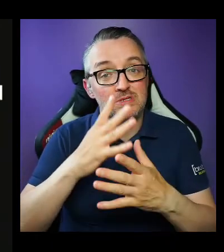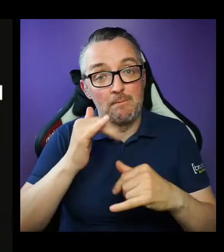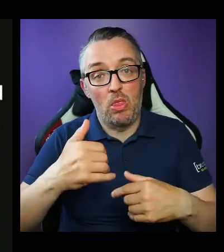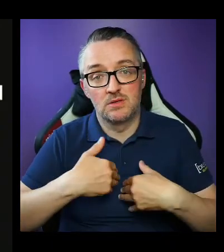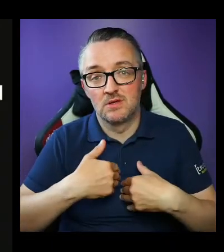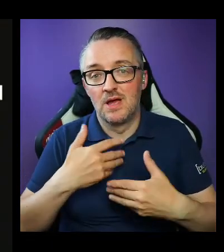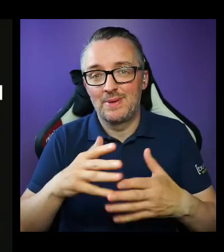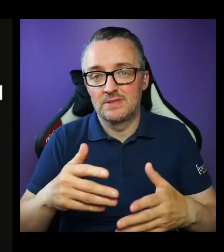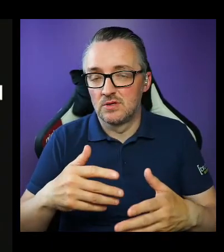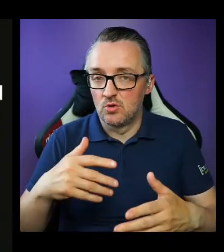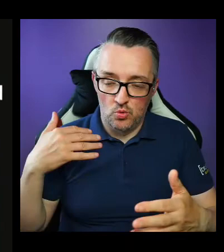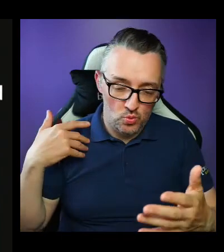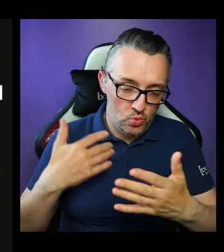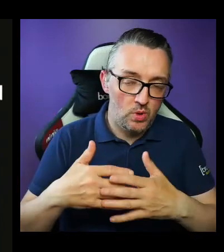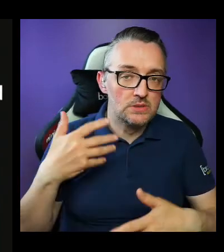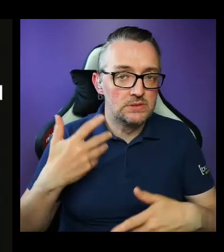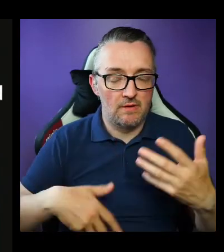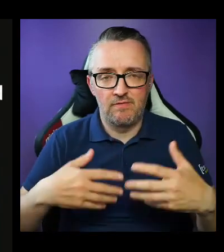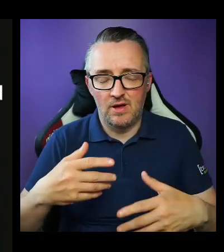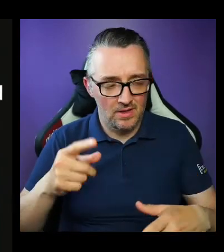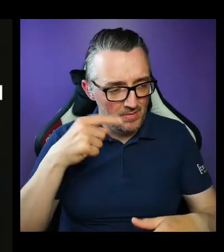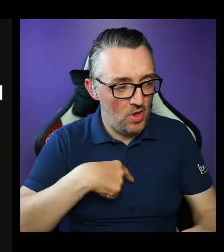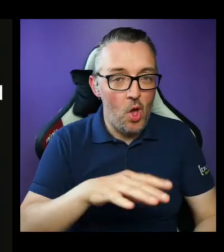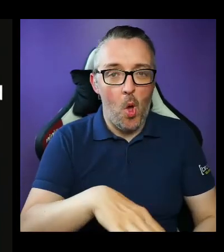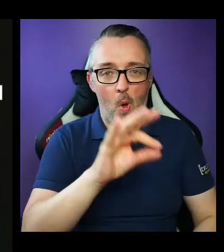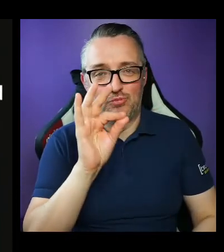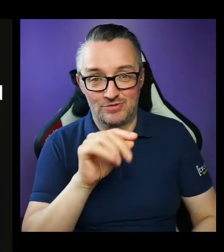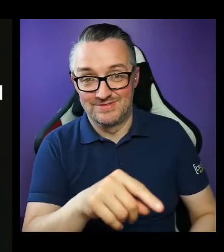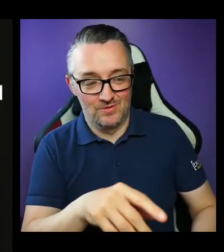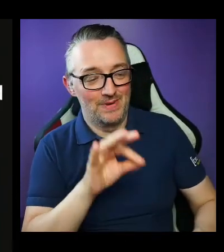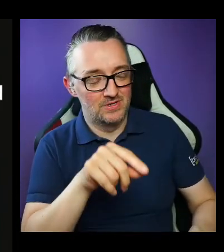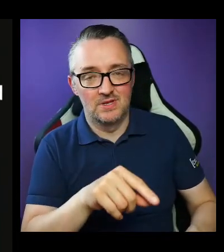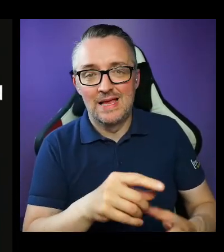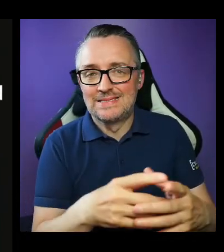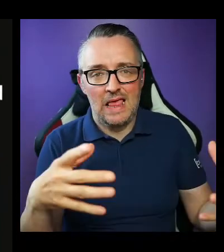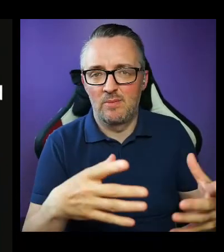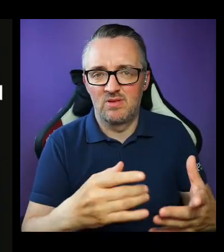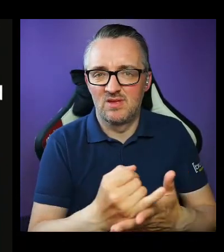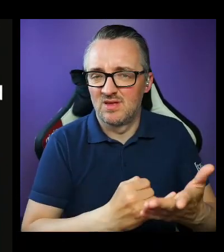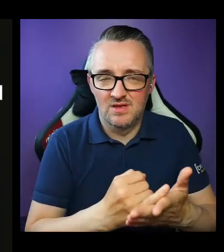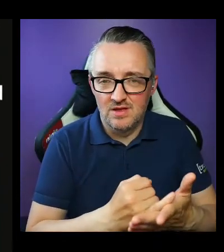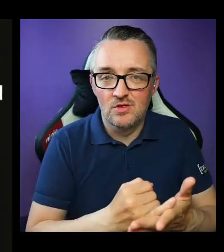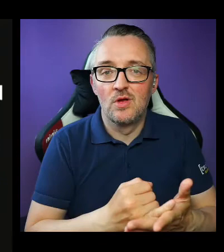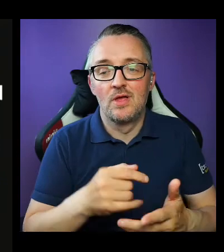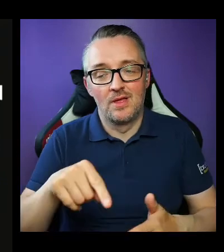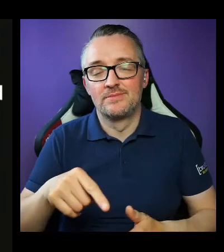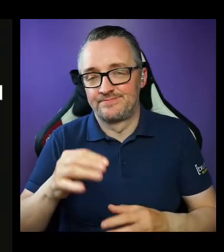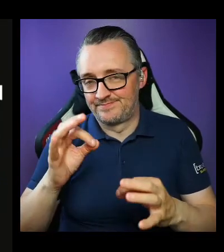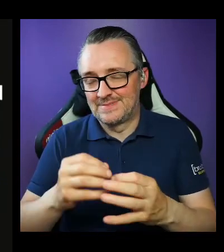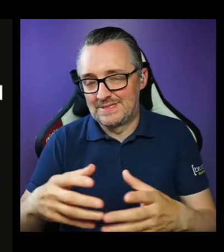we've been suffering for going for options that weren't so scalable as we wanted to